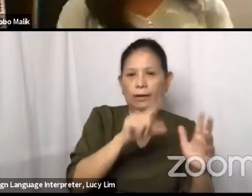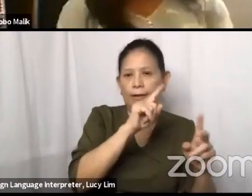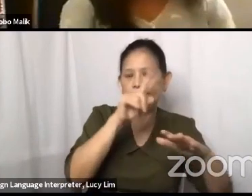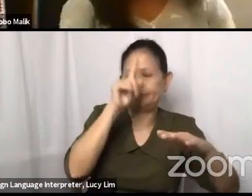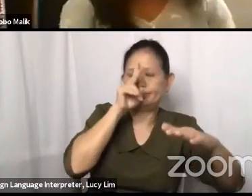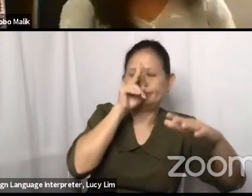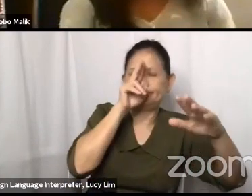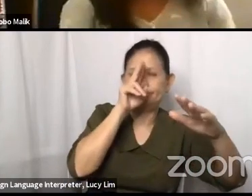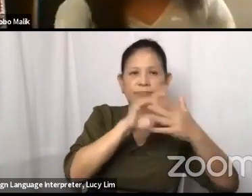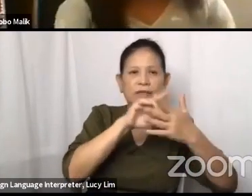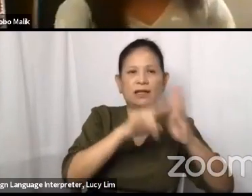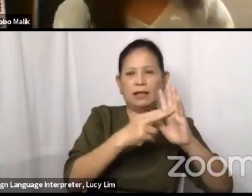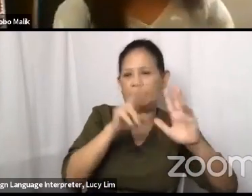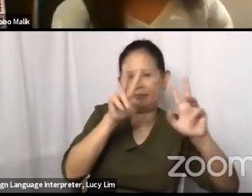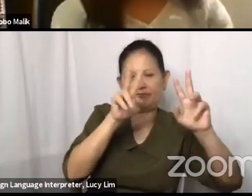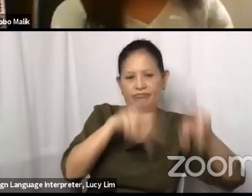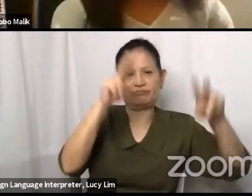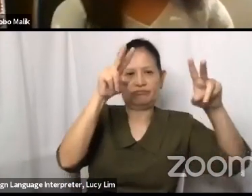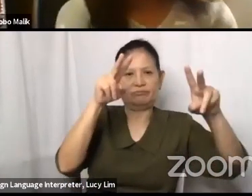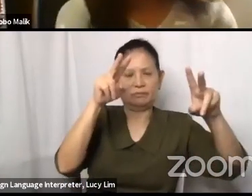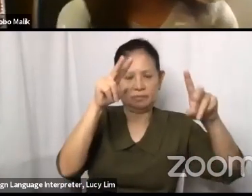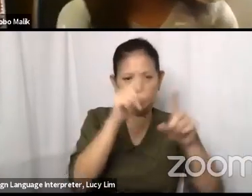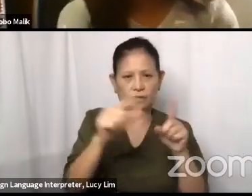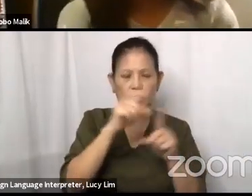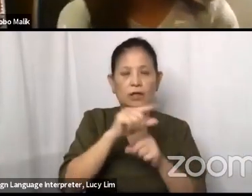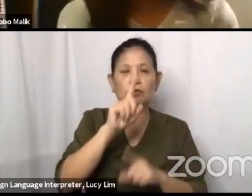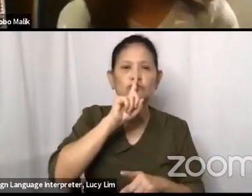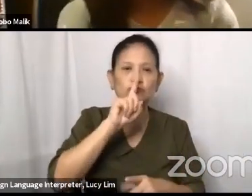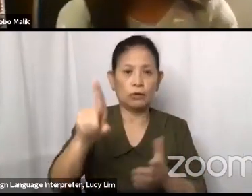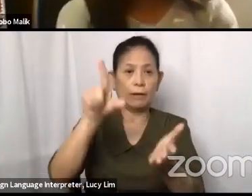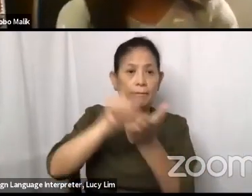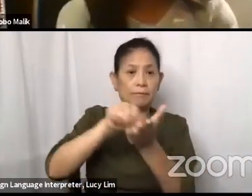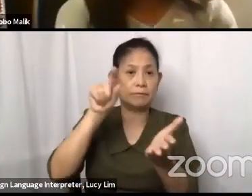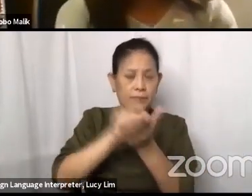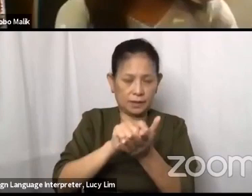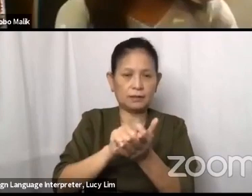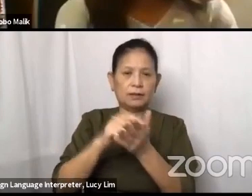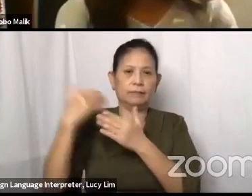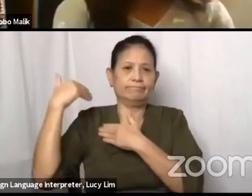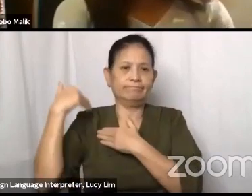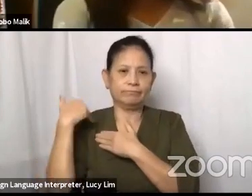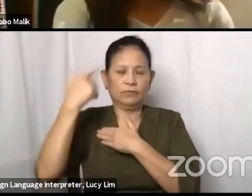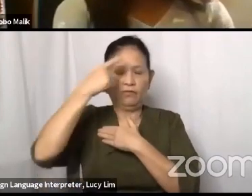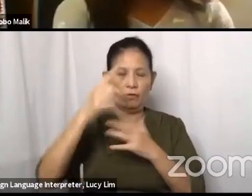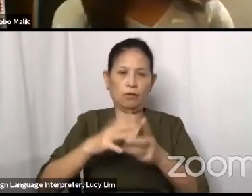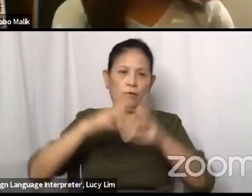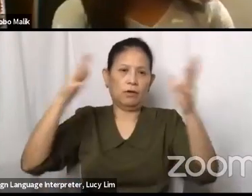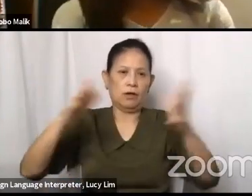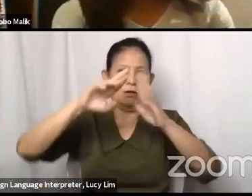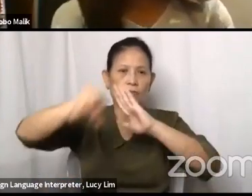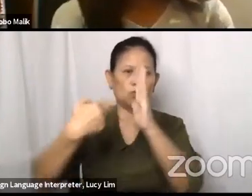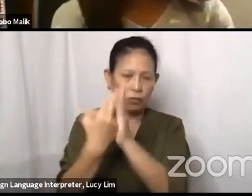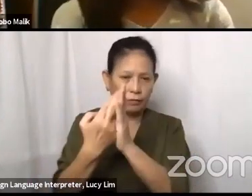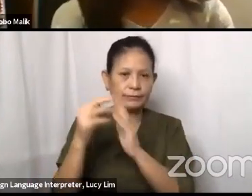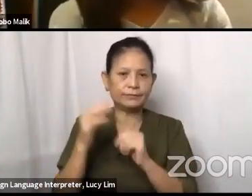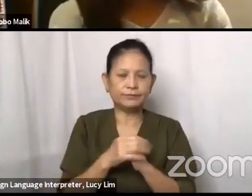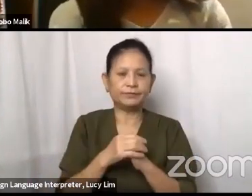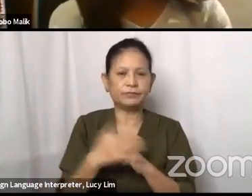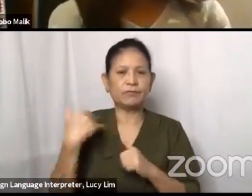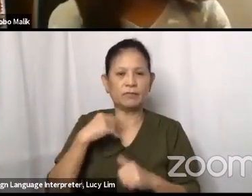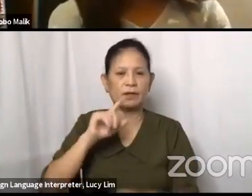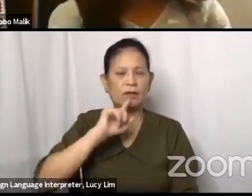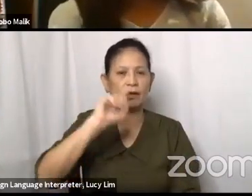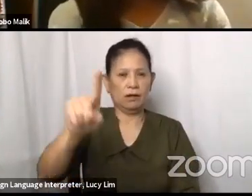So right, media plays really a big, very big role. We have a comment,